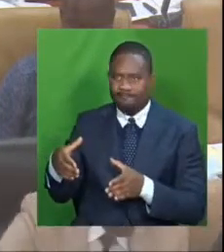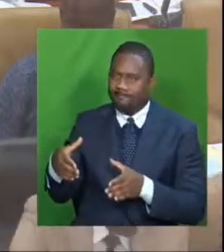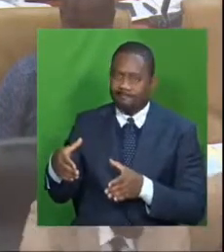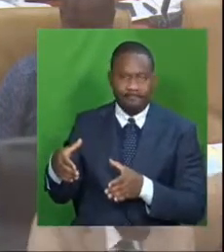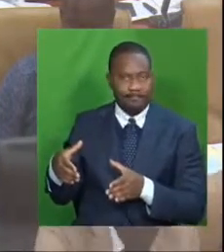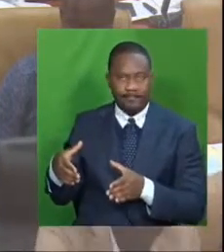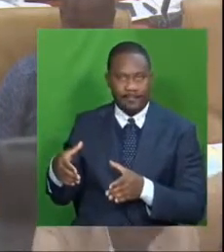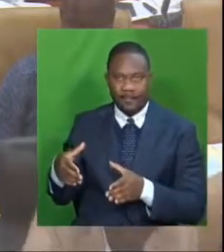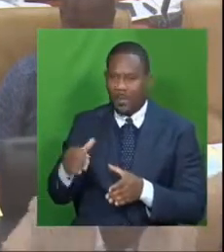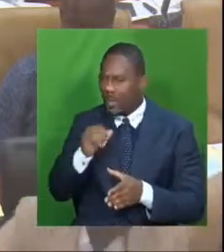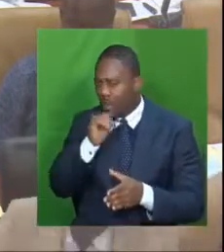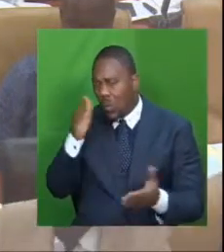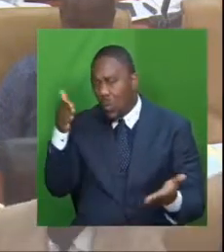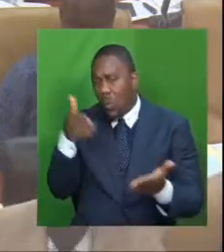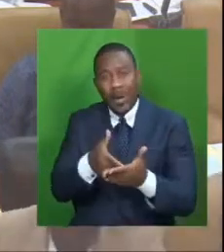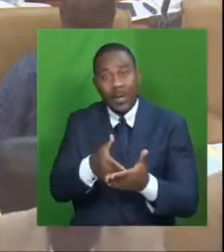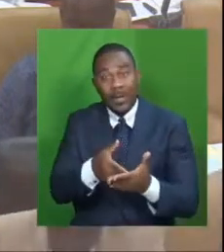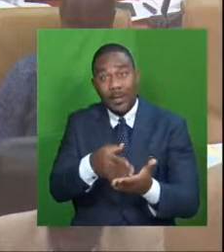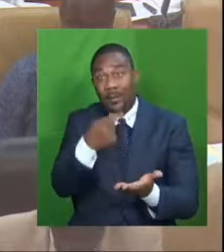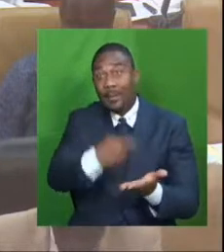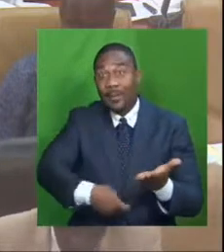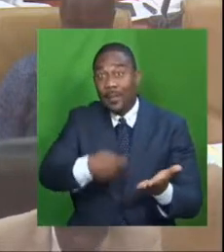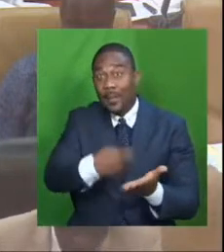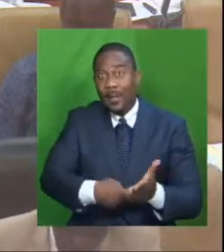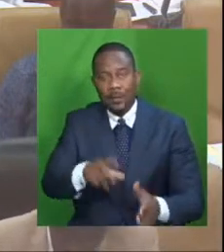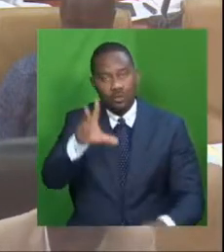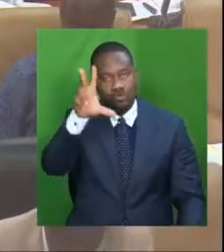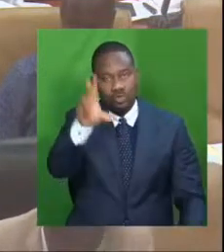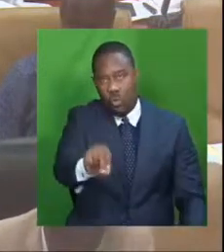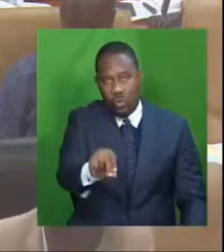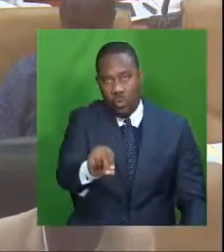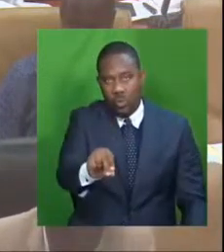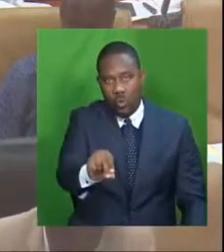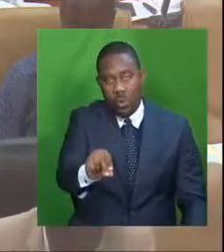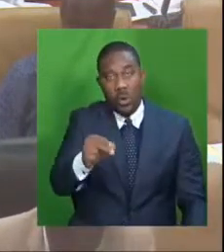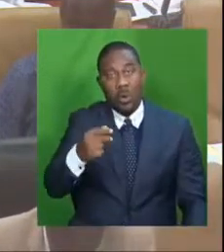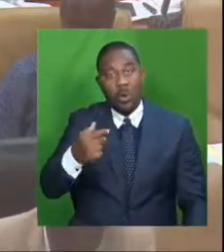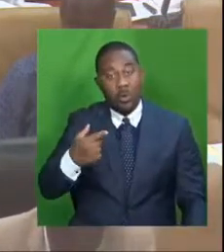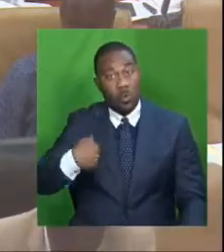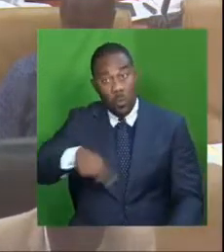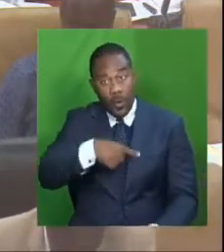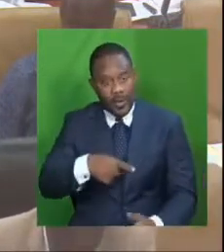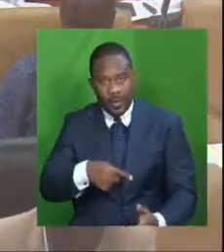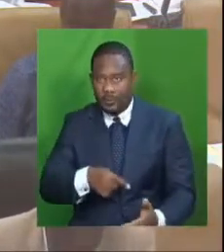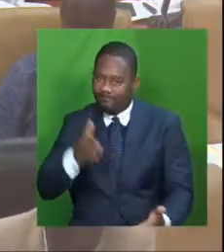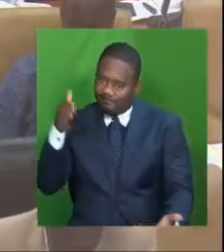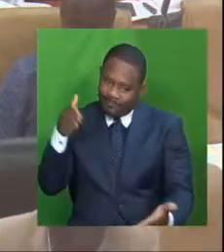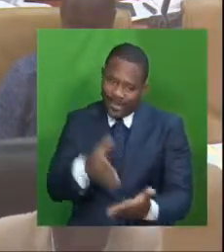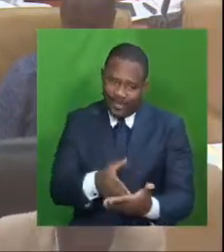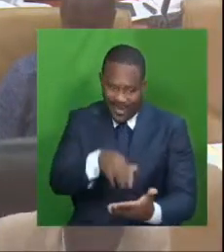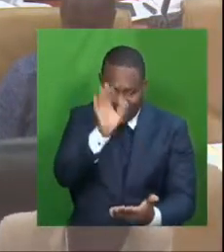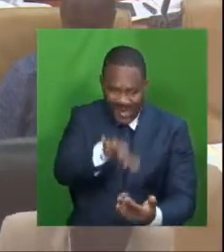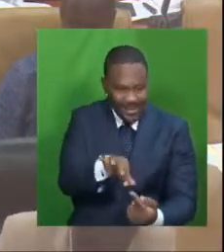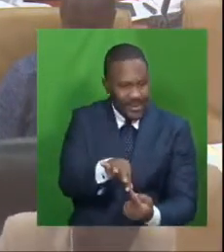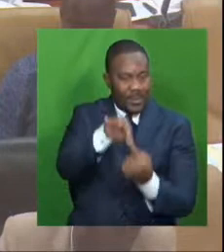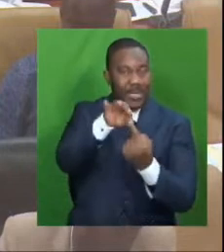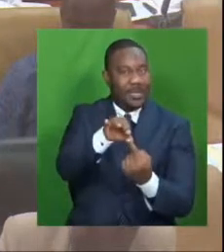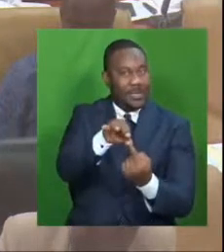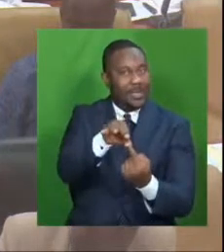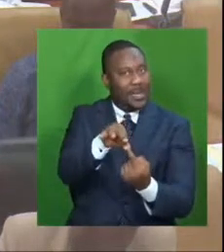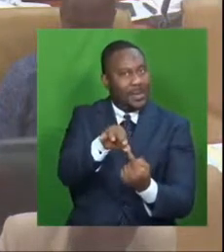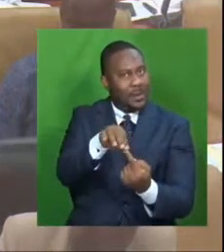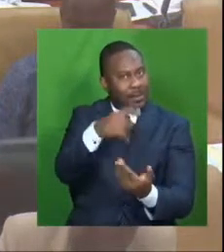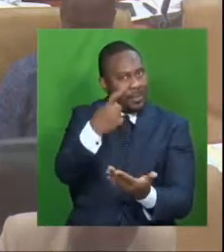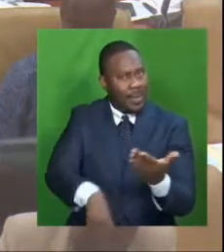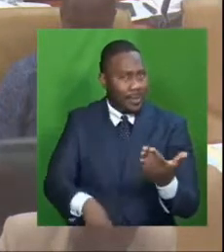we are not against taxation. Mr. Speaker, we are against this particular tax. We are